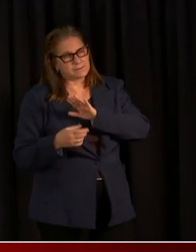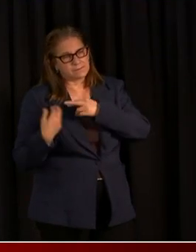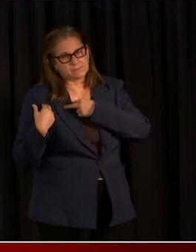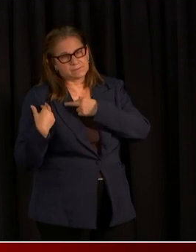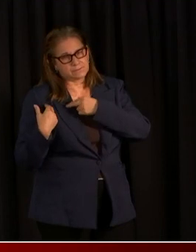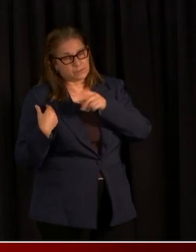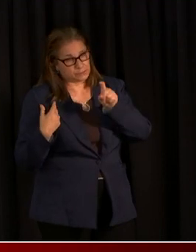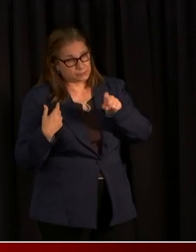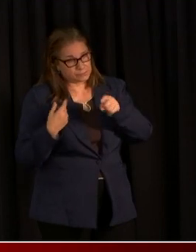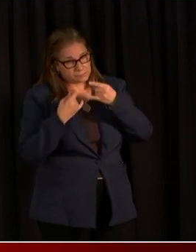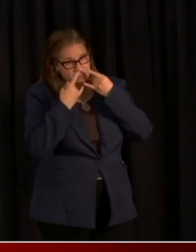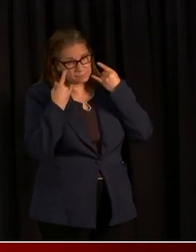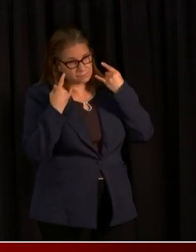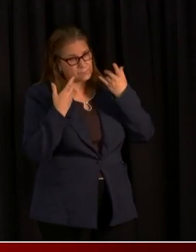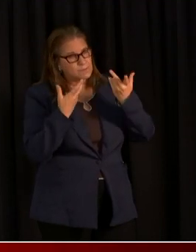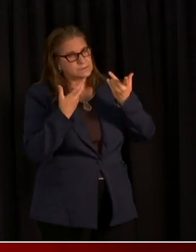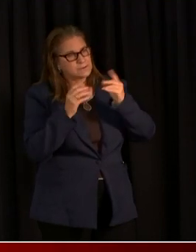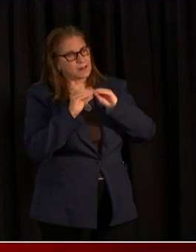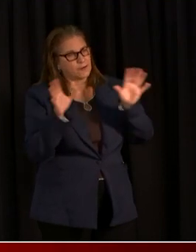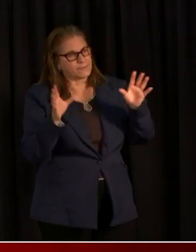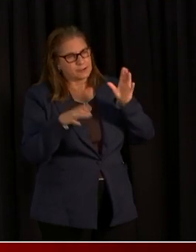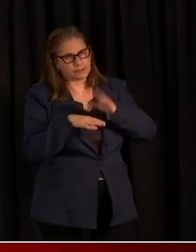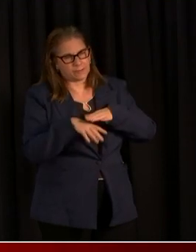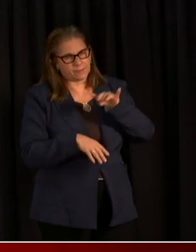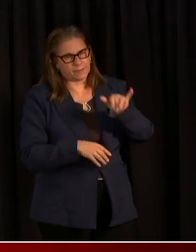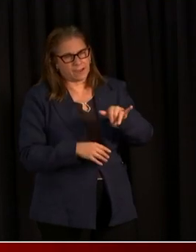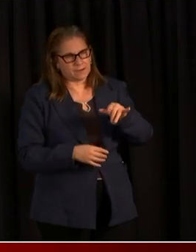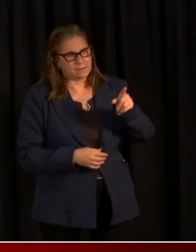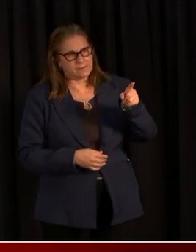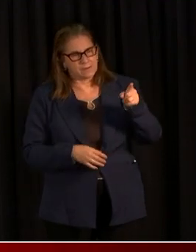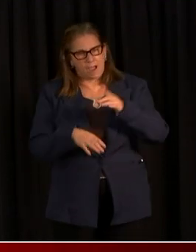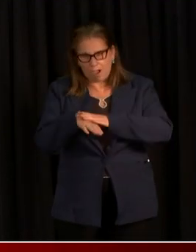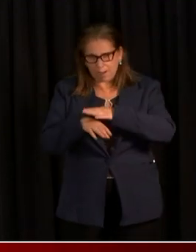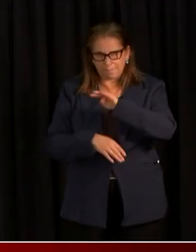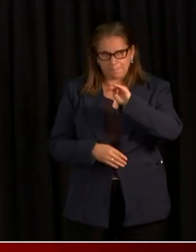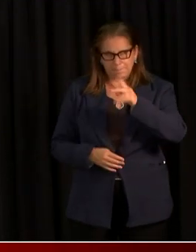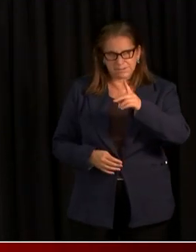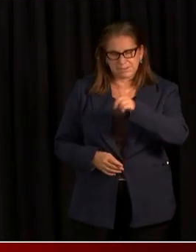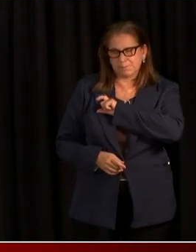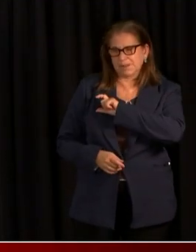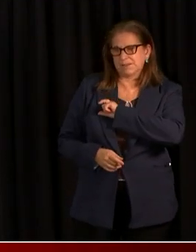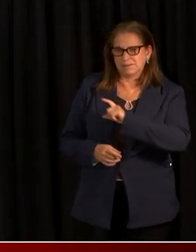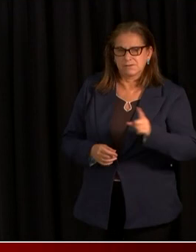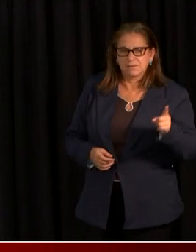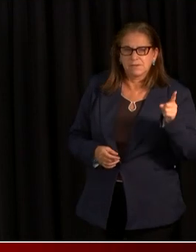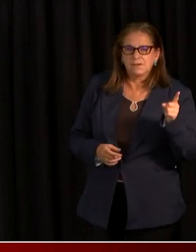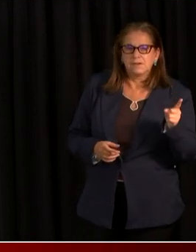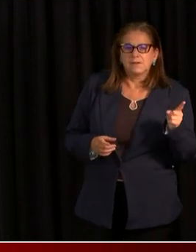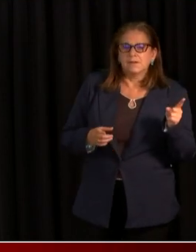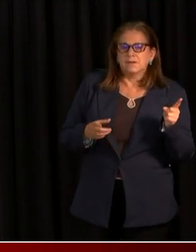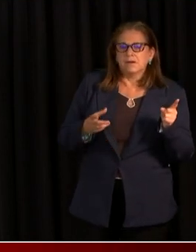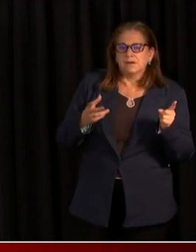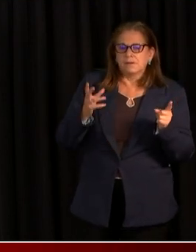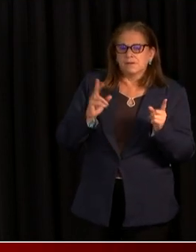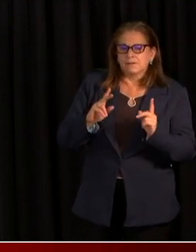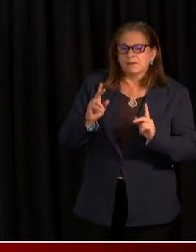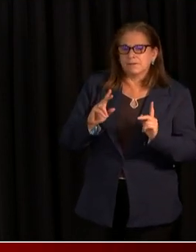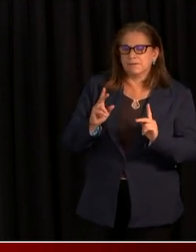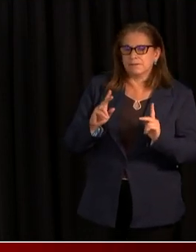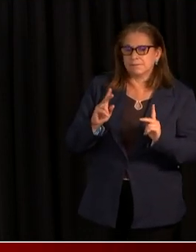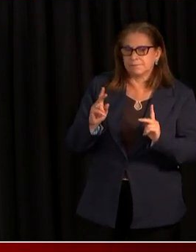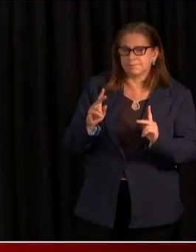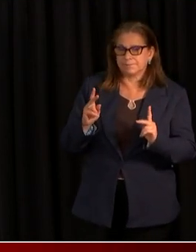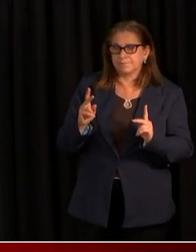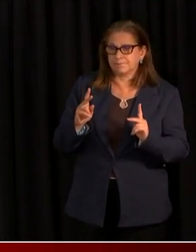concern and if it's being addressed at NPD? And what should people do, what should residents do if they